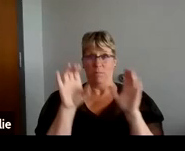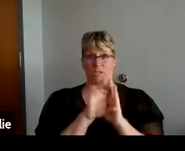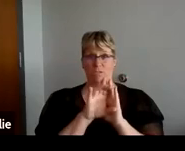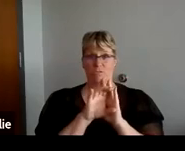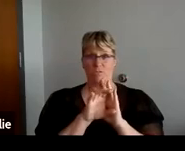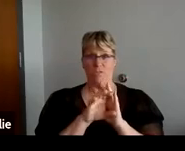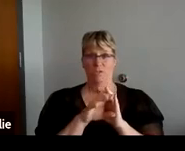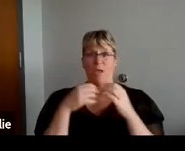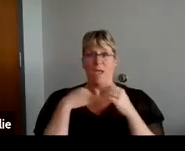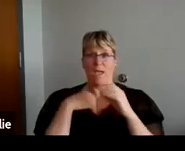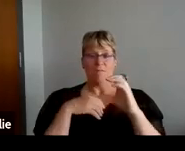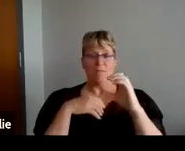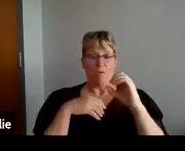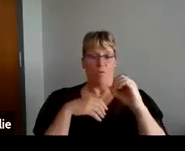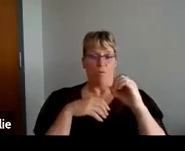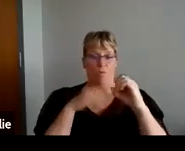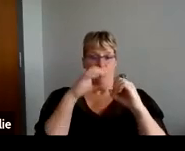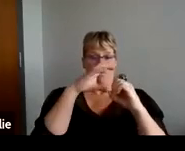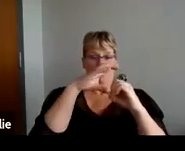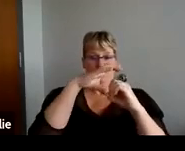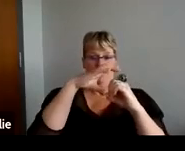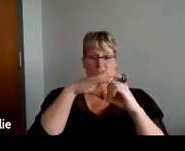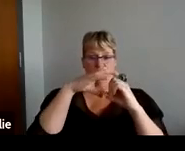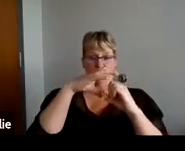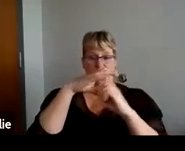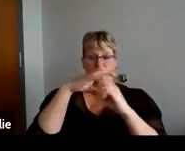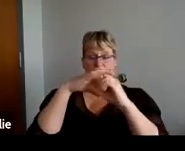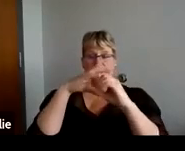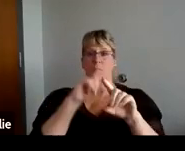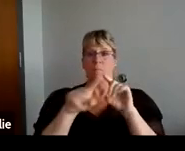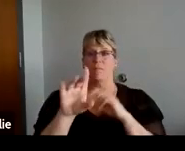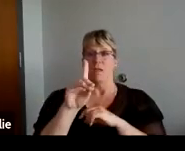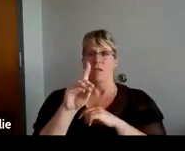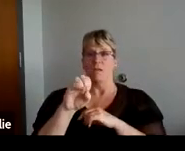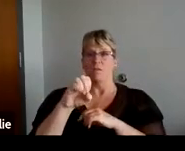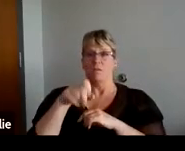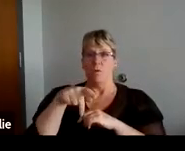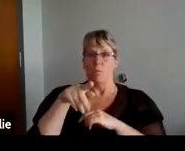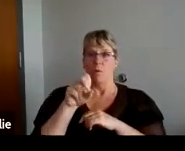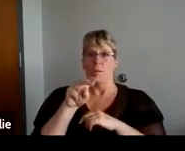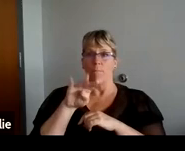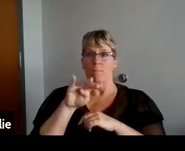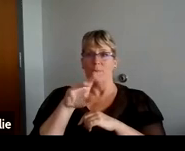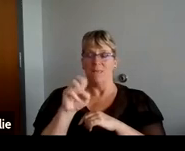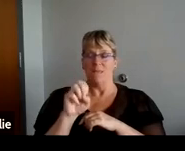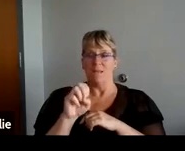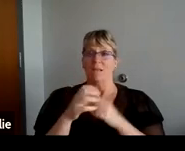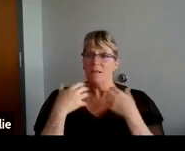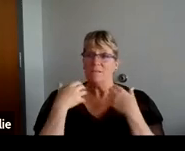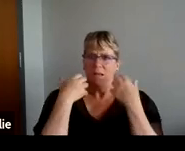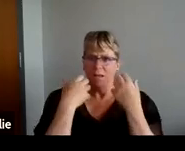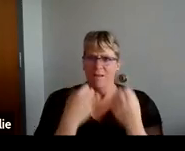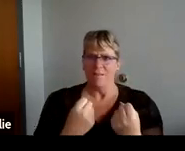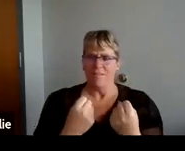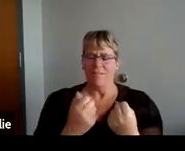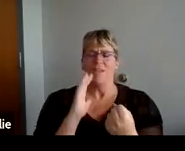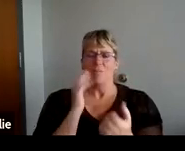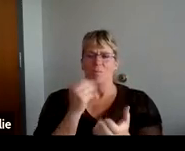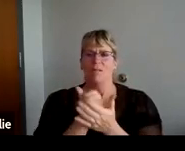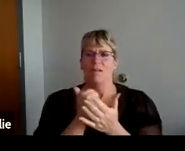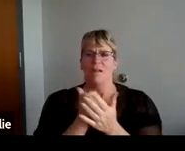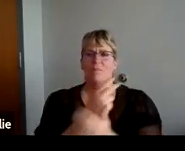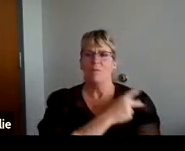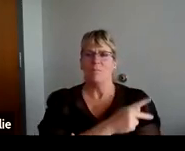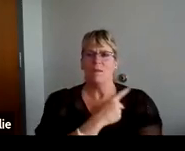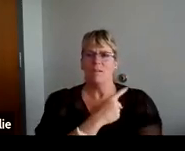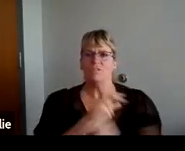the holes related to gray matter, but that dopaminergic activity is healthy, which will help our patients